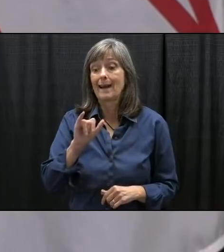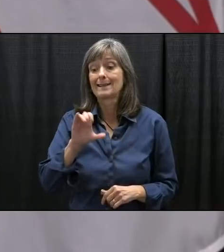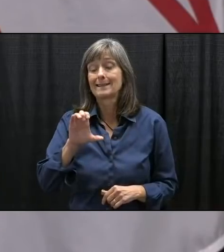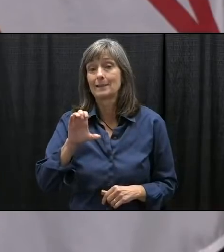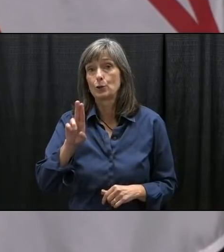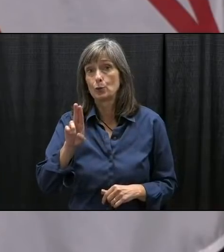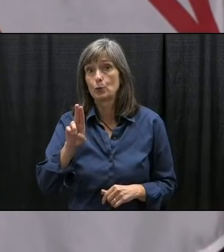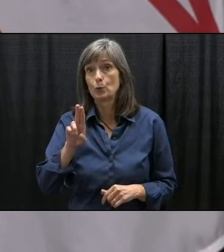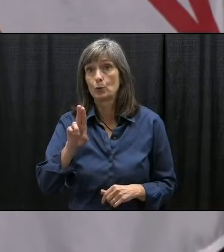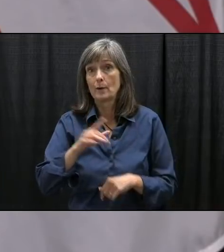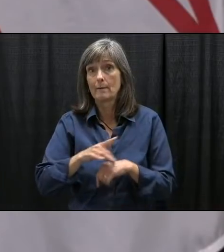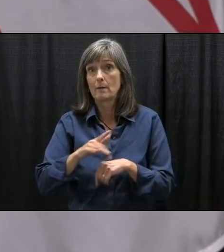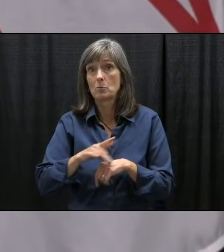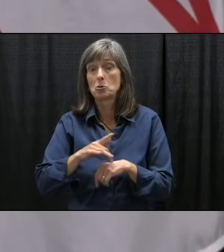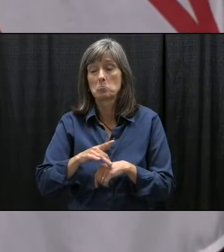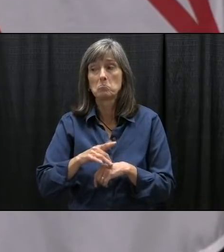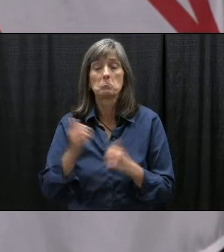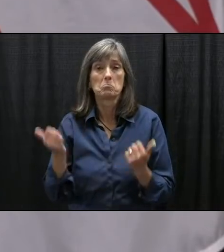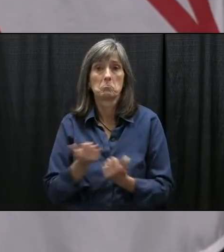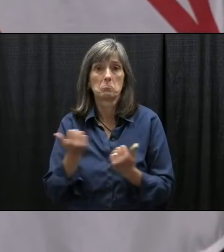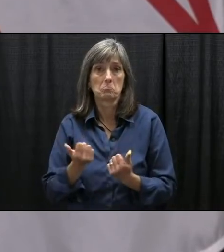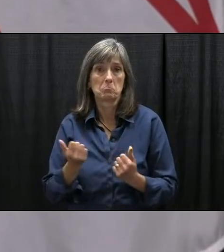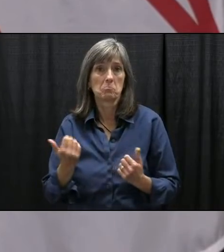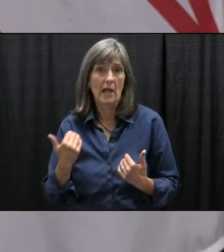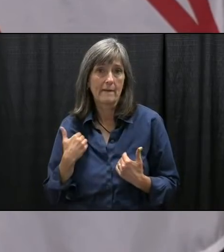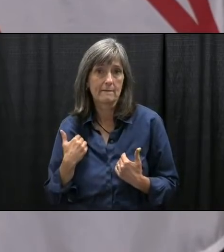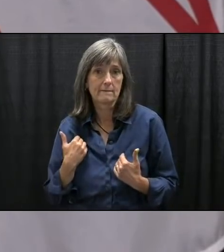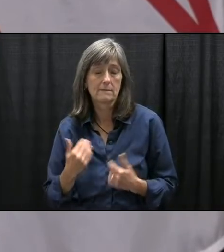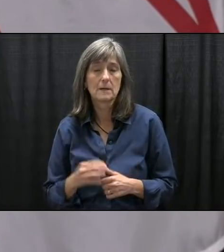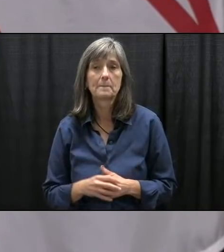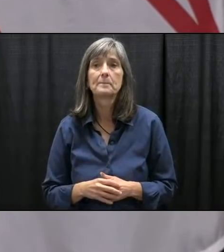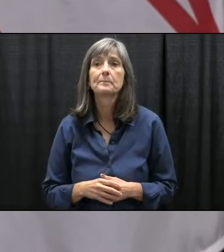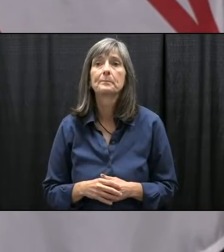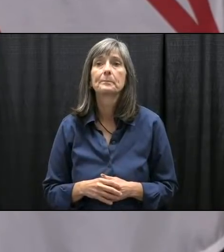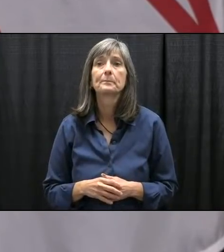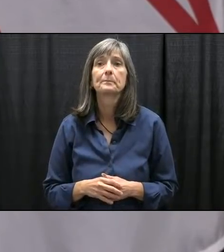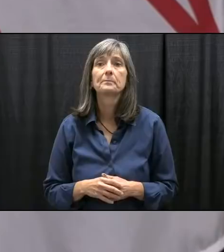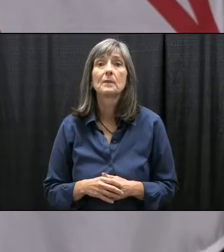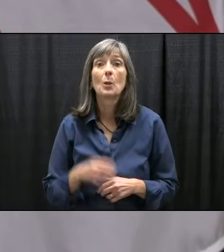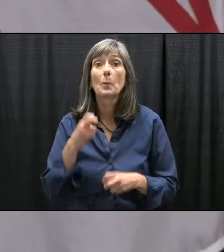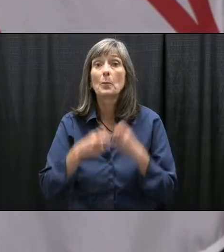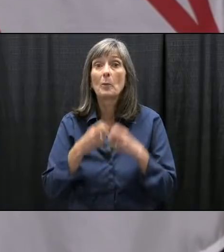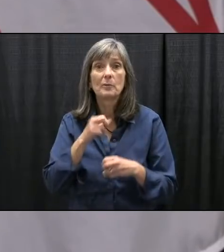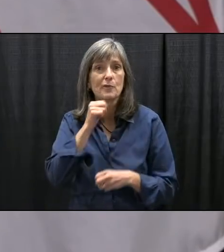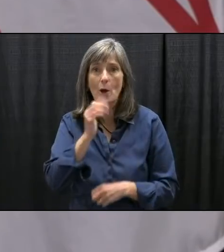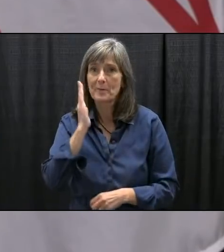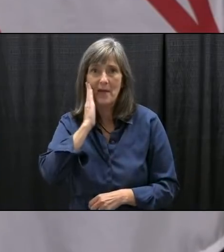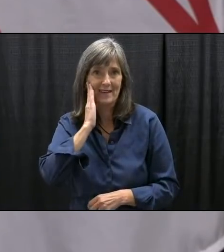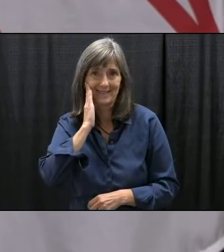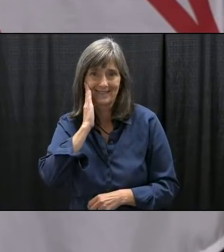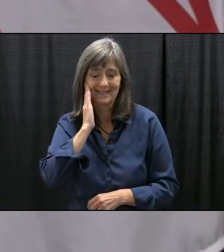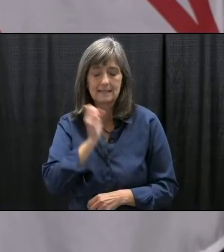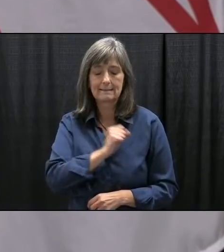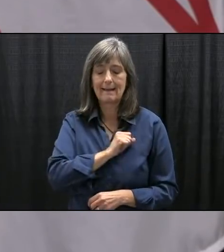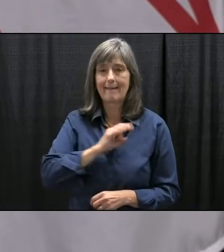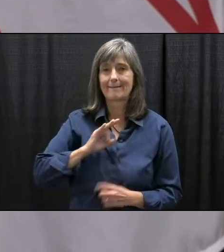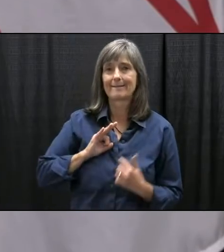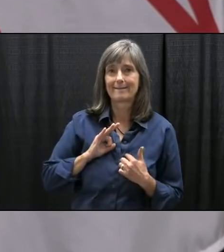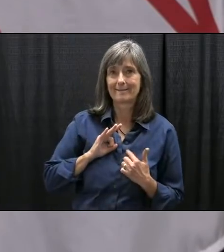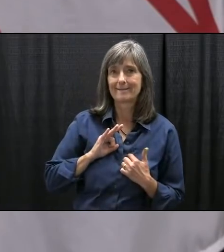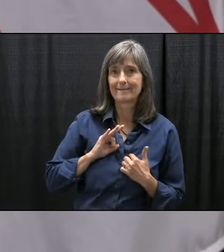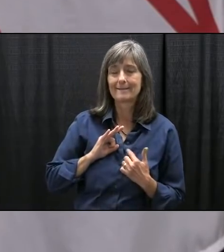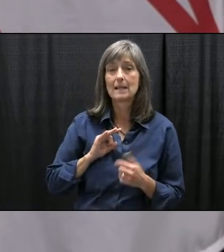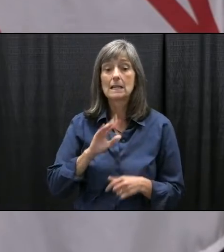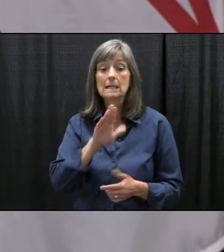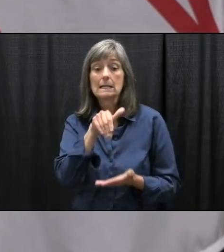has capacity there. The challenge, I think, is staff, and Central Health have